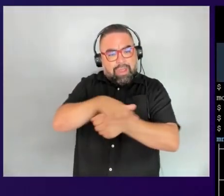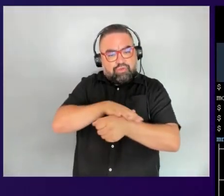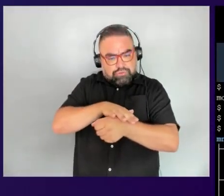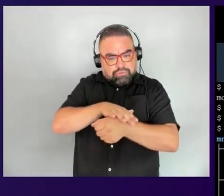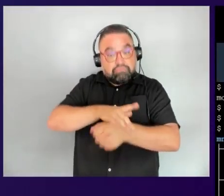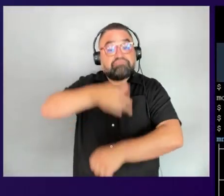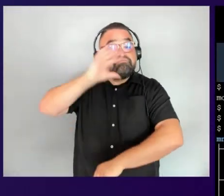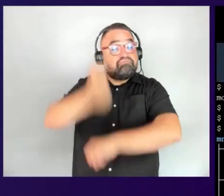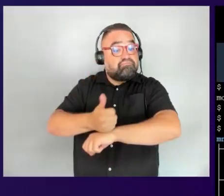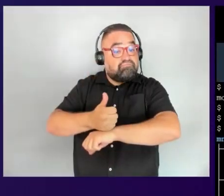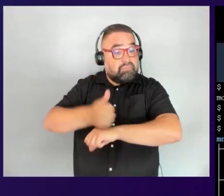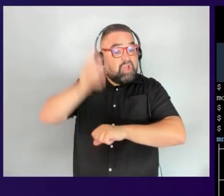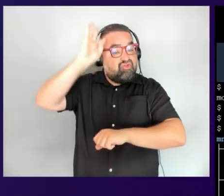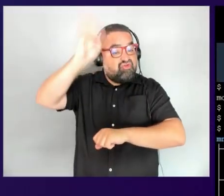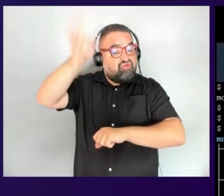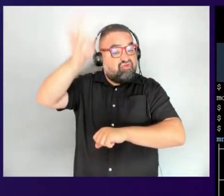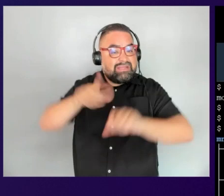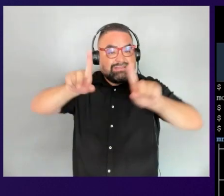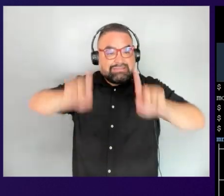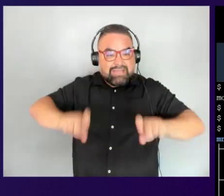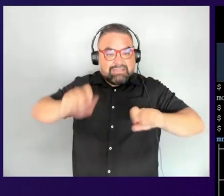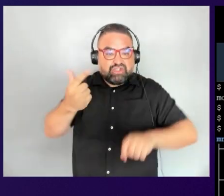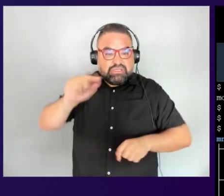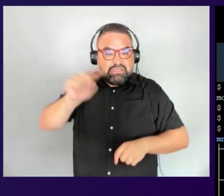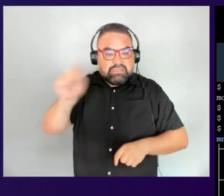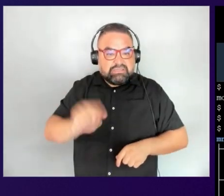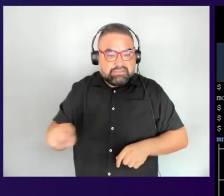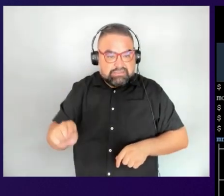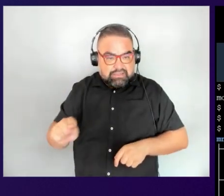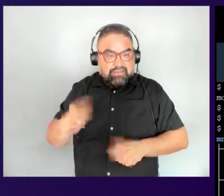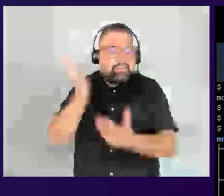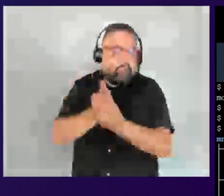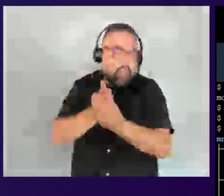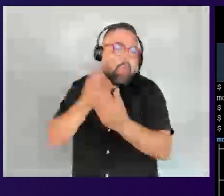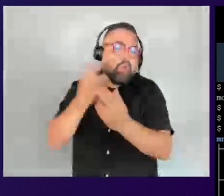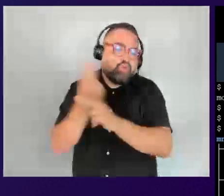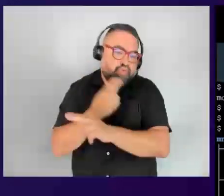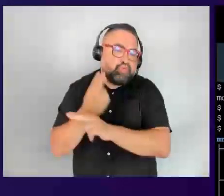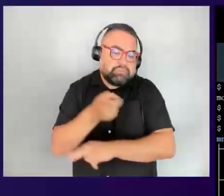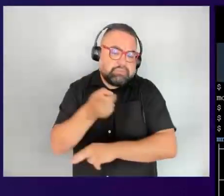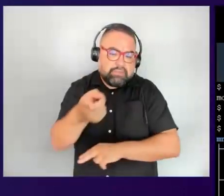create this test.gz file using the tar command. So